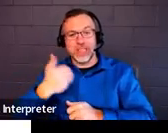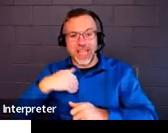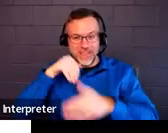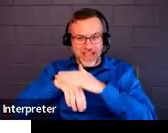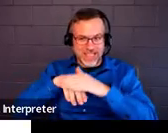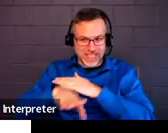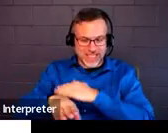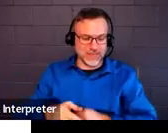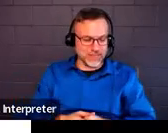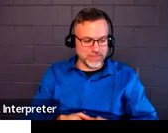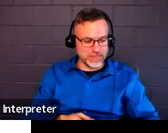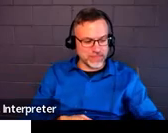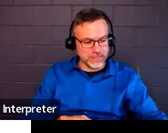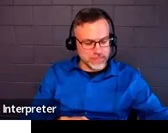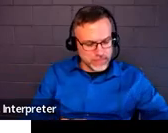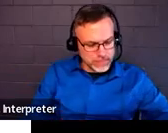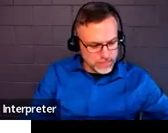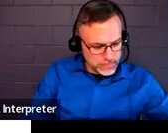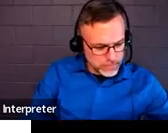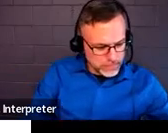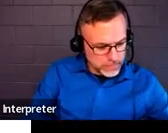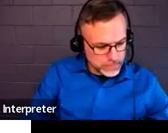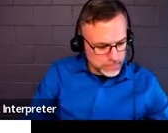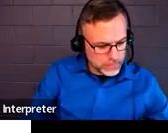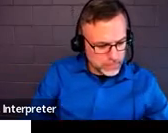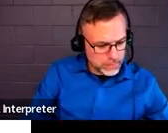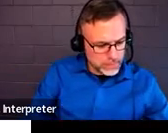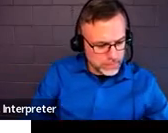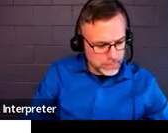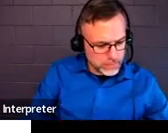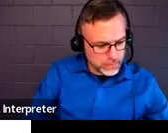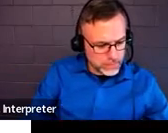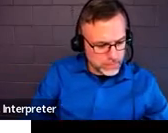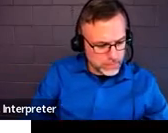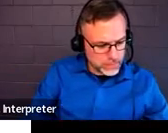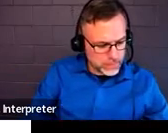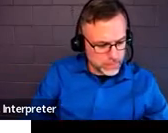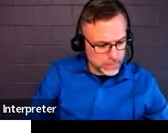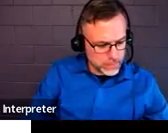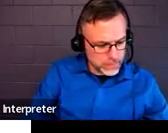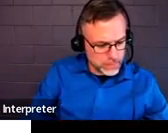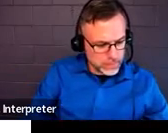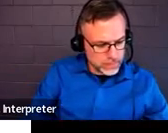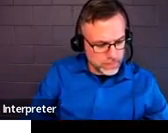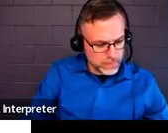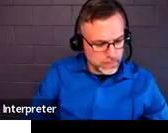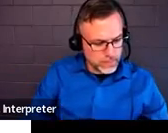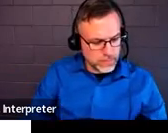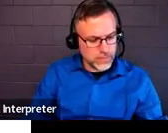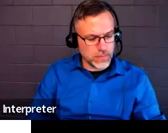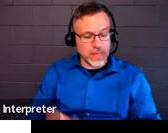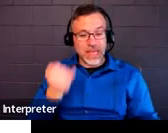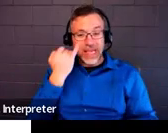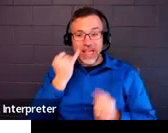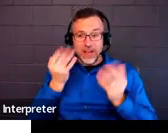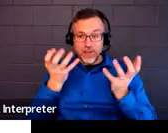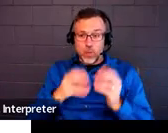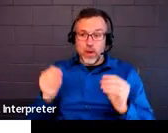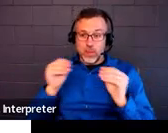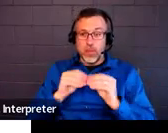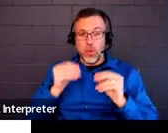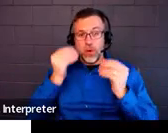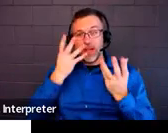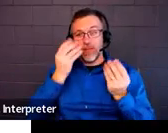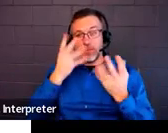doing. So, the procedural manual, if you are looking for alternate assessment information, it is on